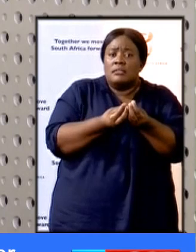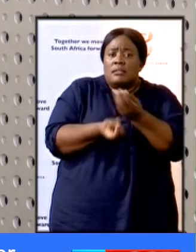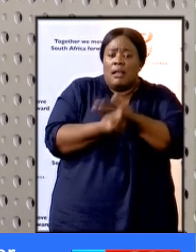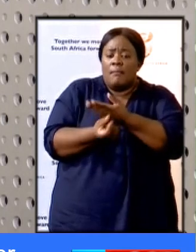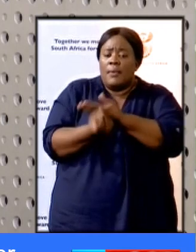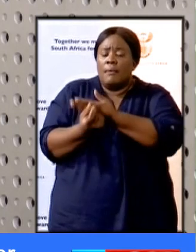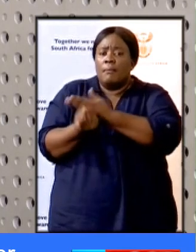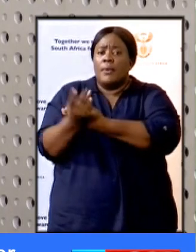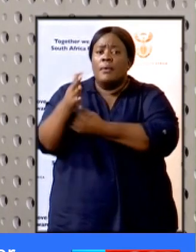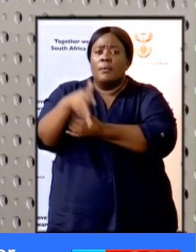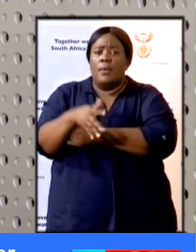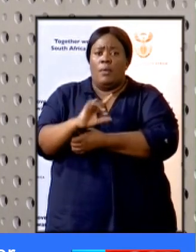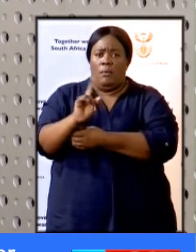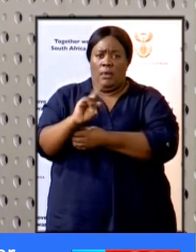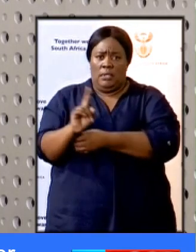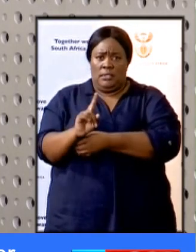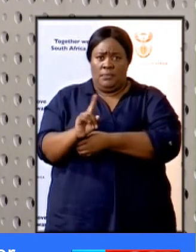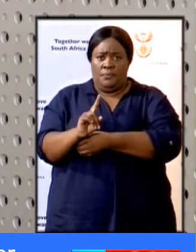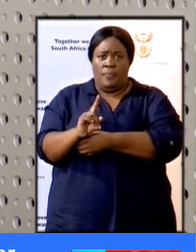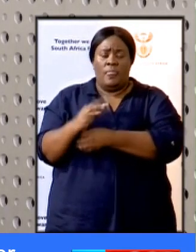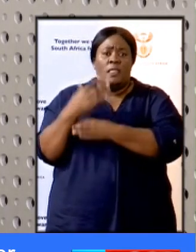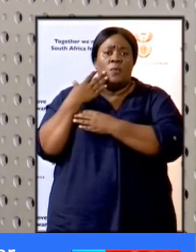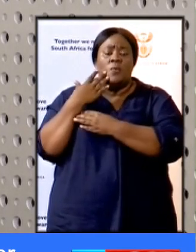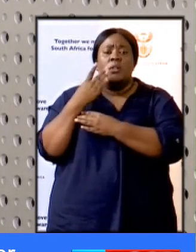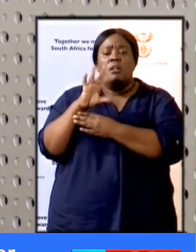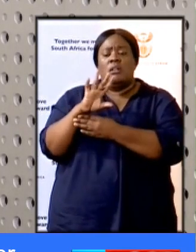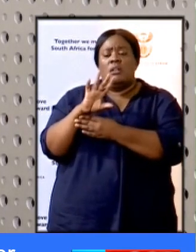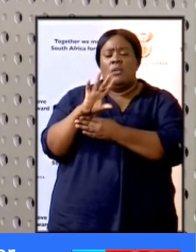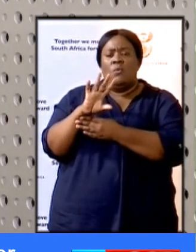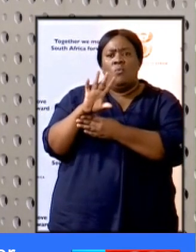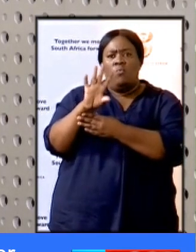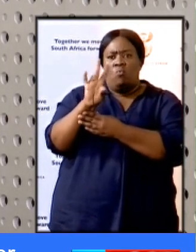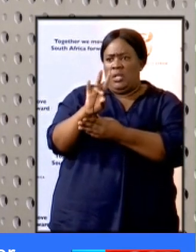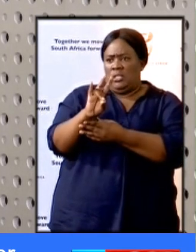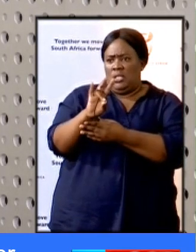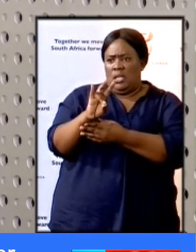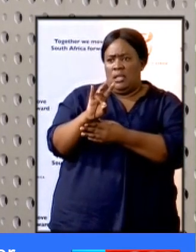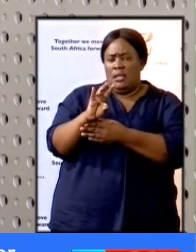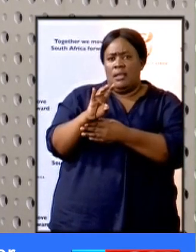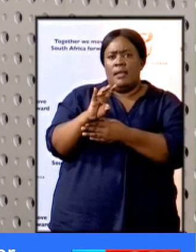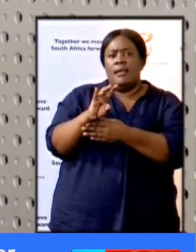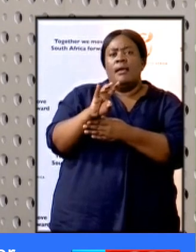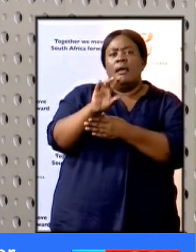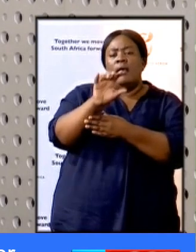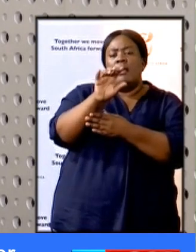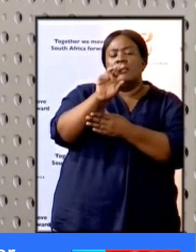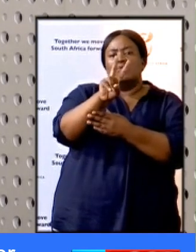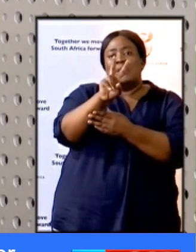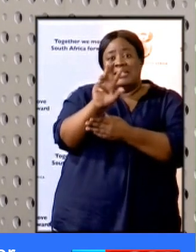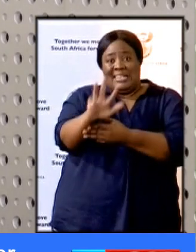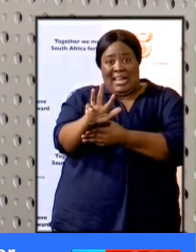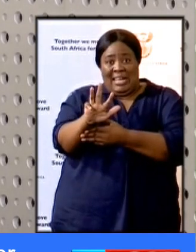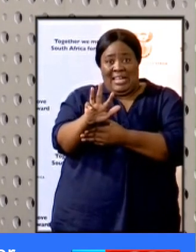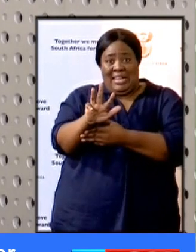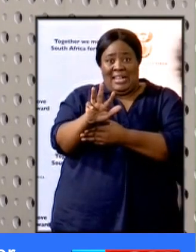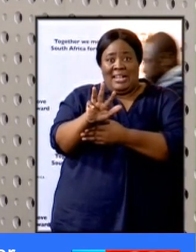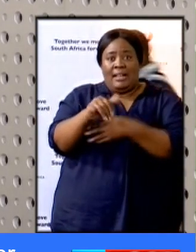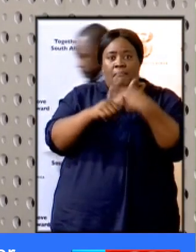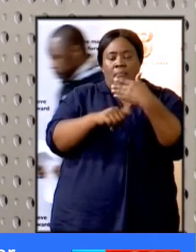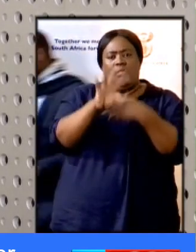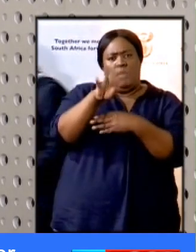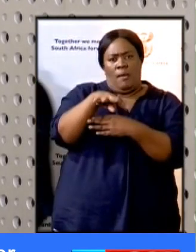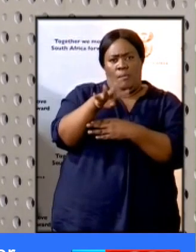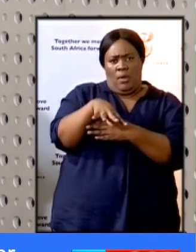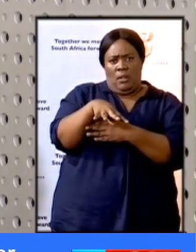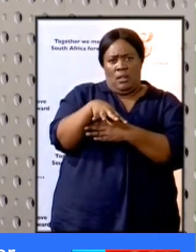Command Council on Wednesday, 29th April 2020. All the measures